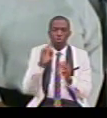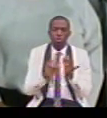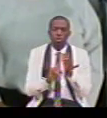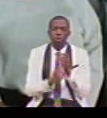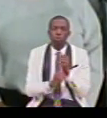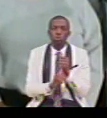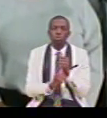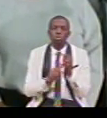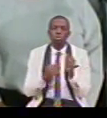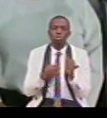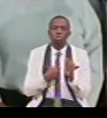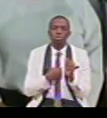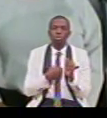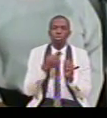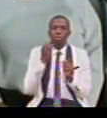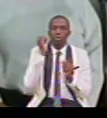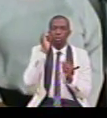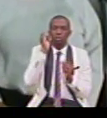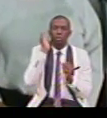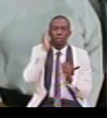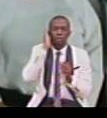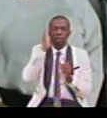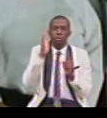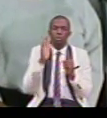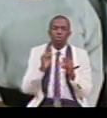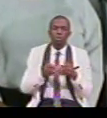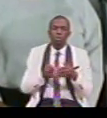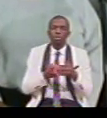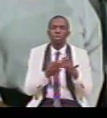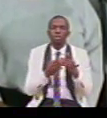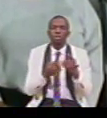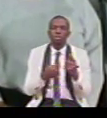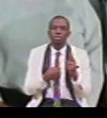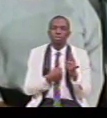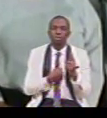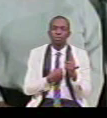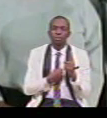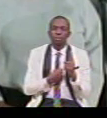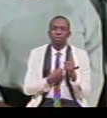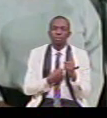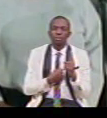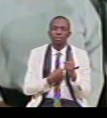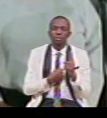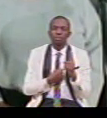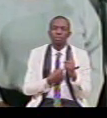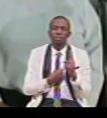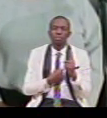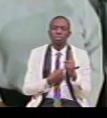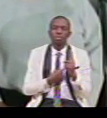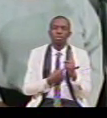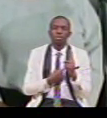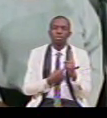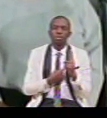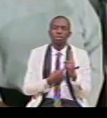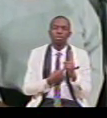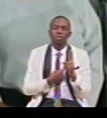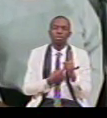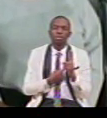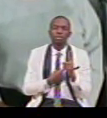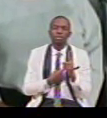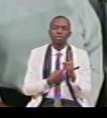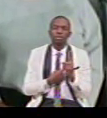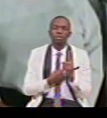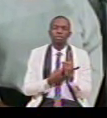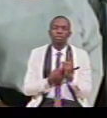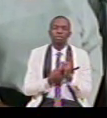and he will guide me you've always lies if we see me